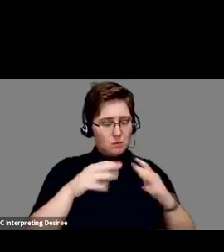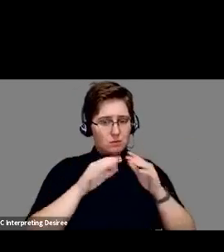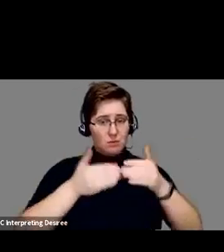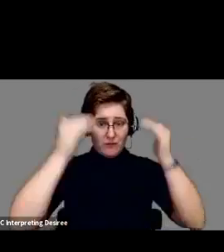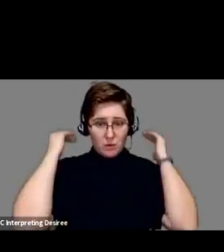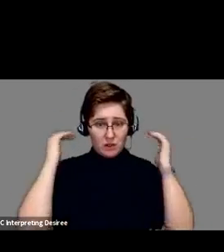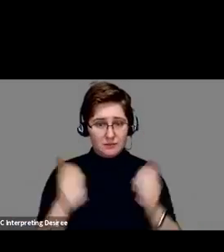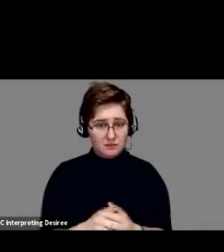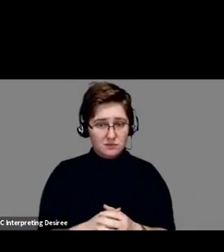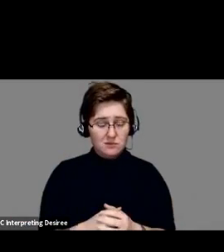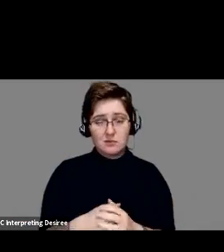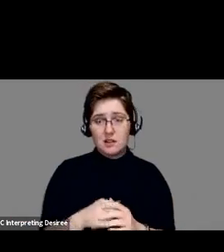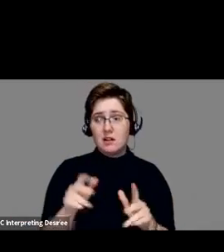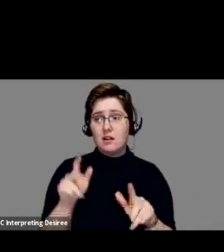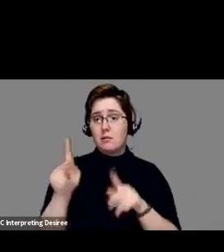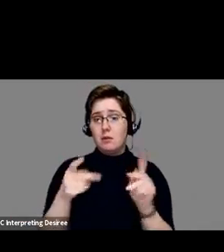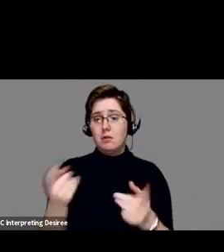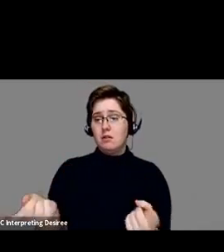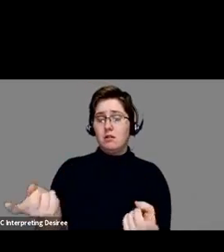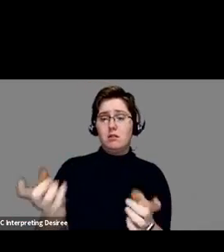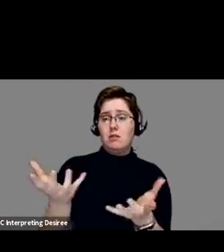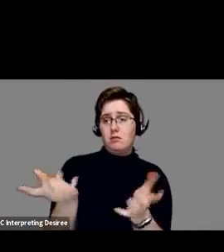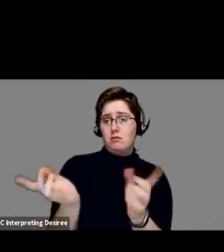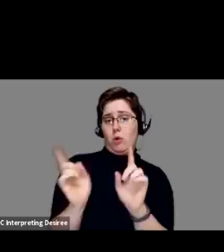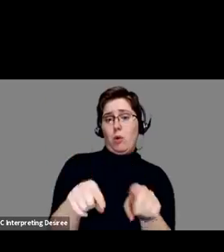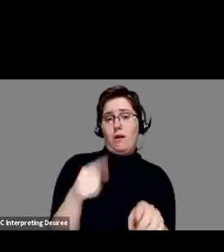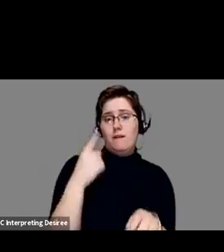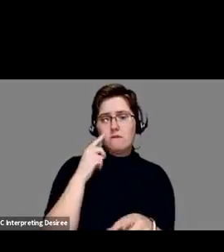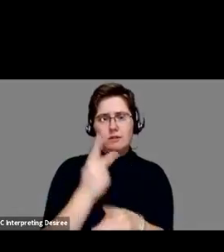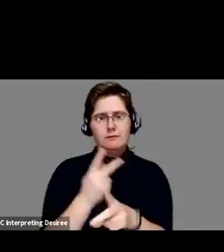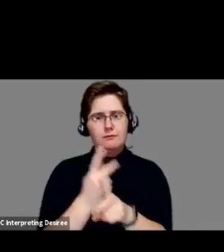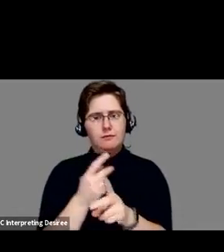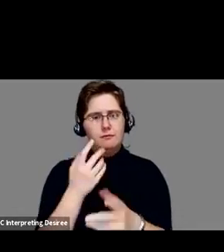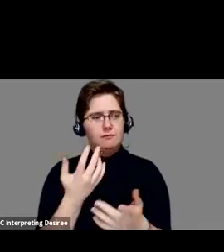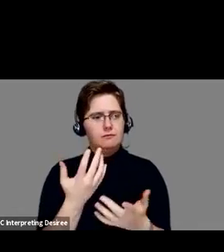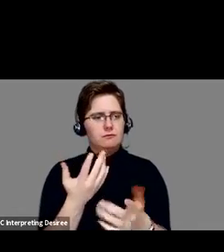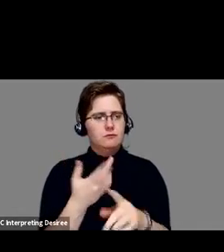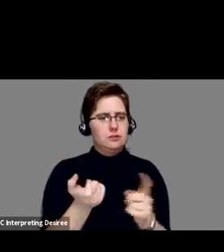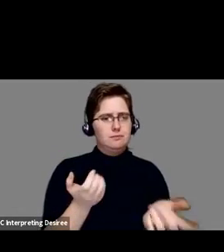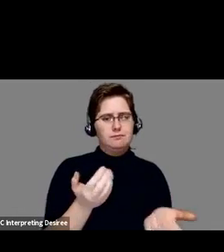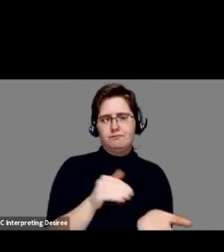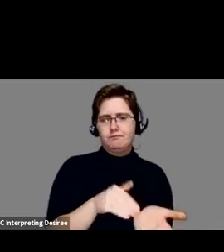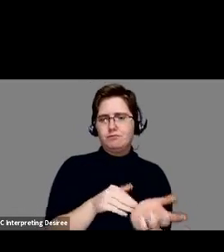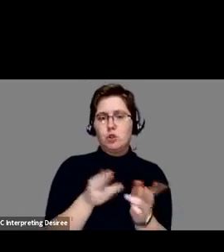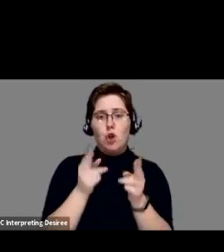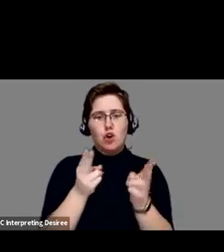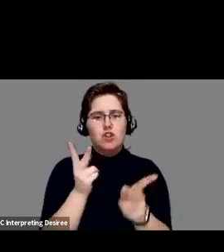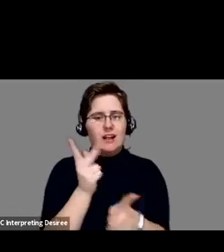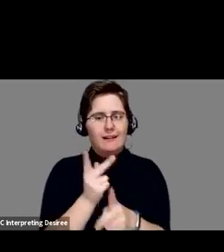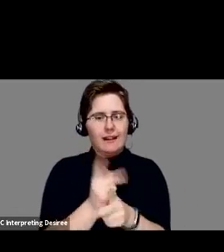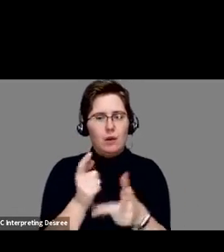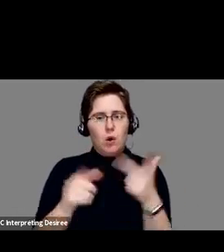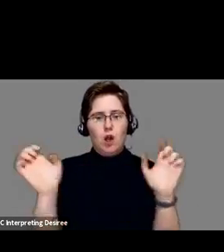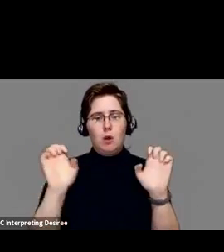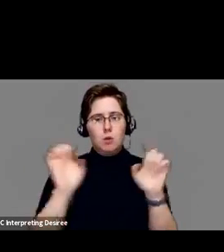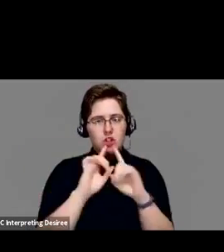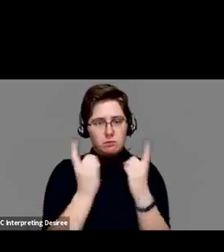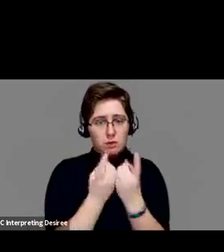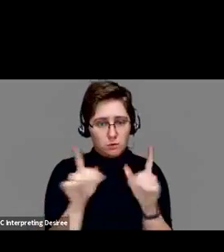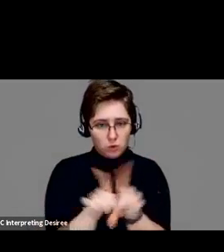people coming to seek care from a healthcare provider, urgent care, or emergency